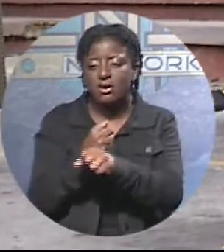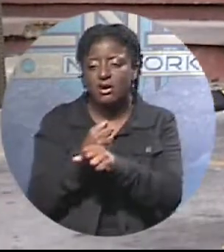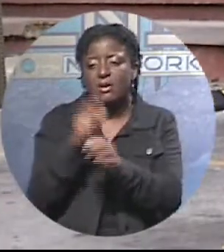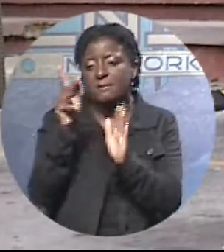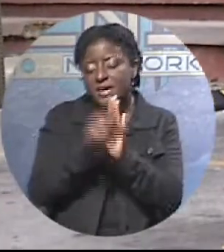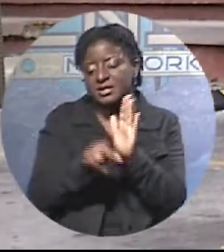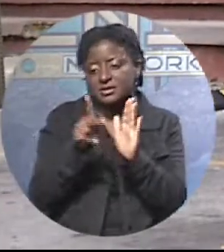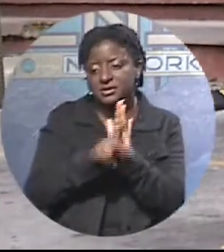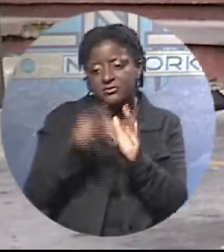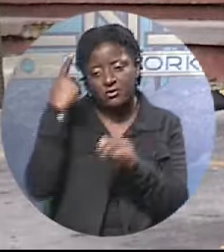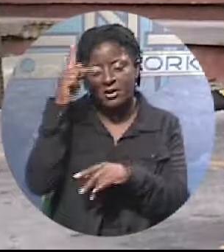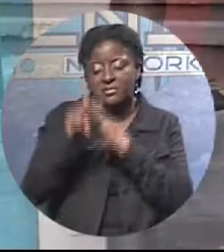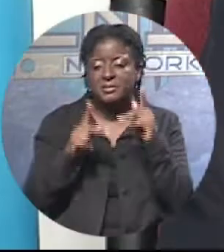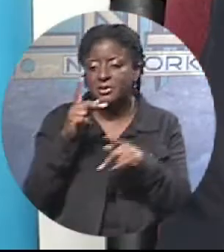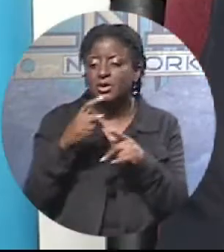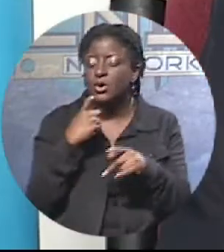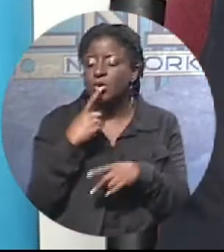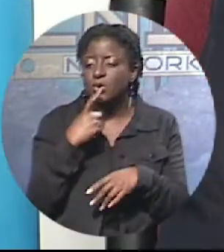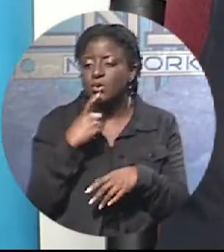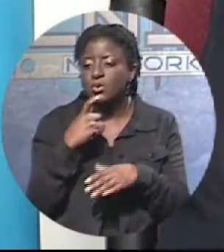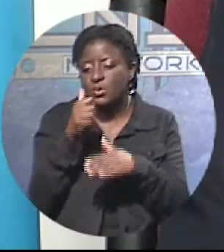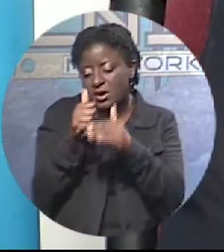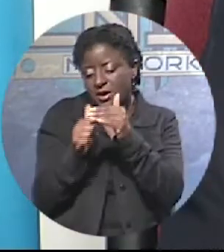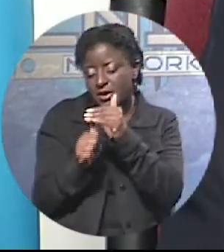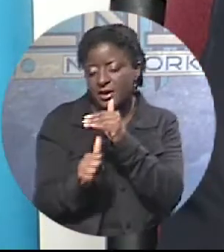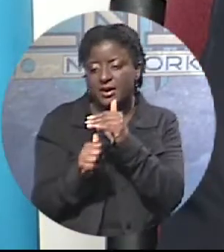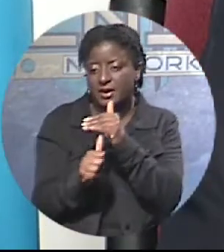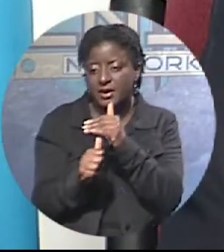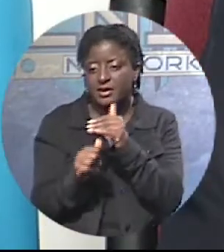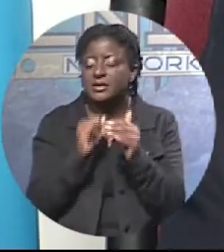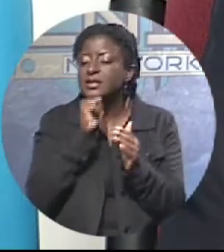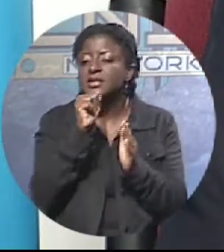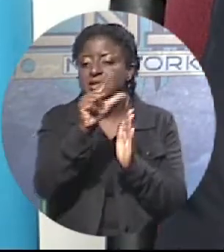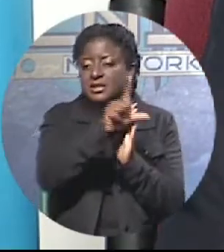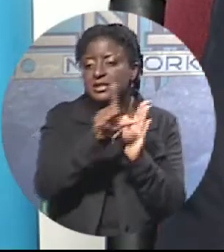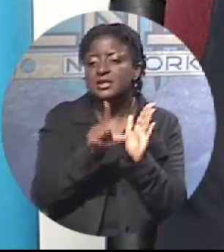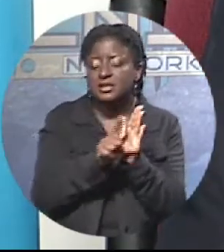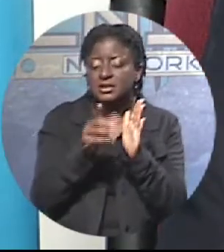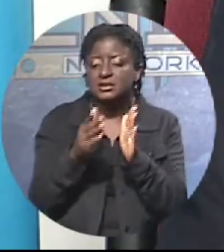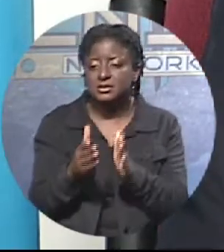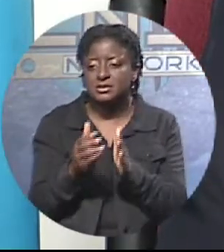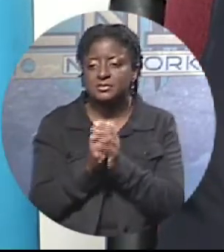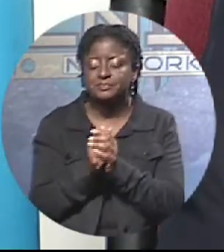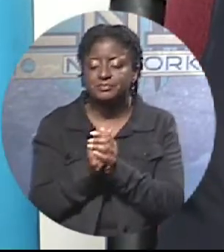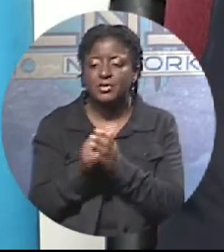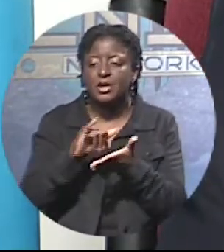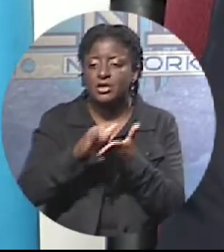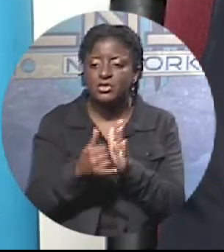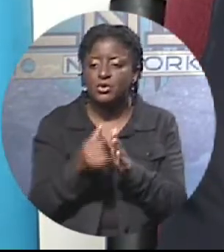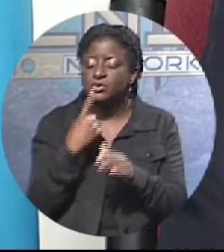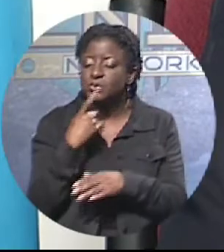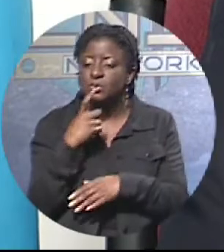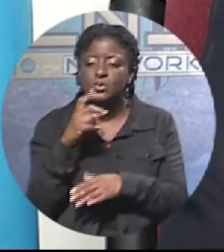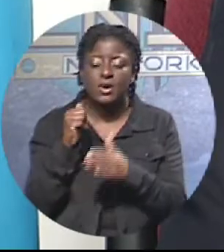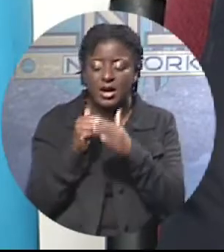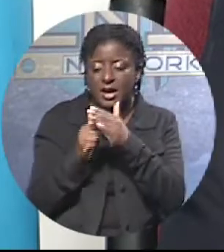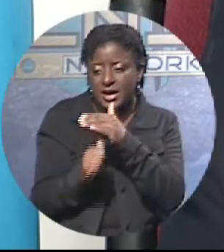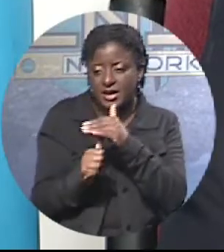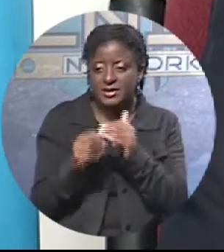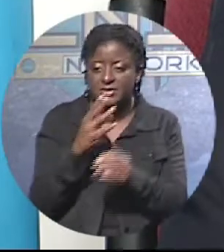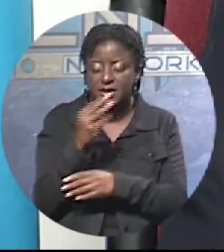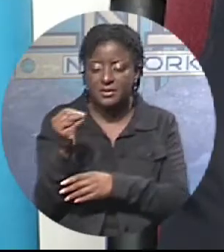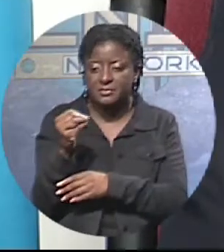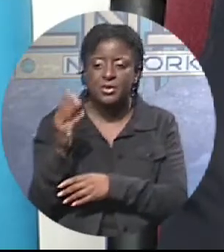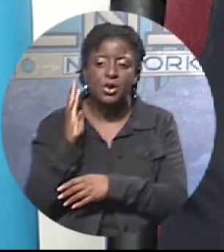with harboring illegals. Those who hired them, once we catch them in their employ, we're going to prosecute to the full extent of the